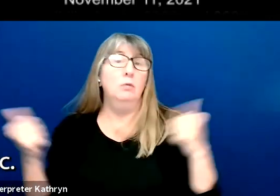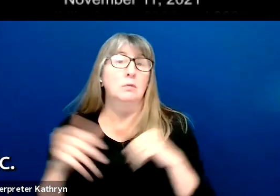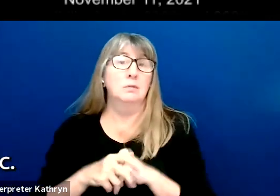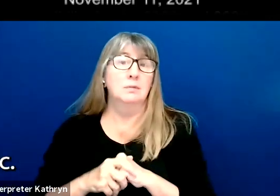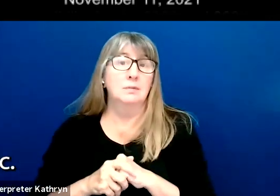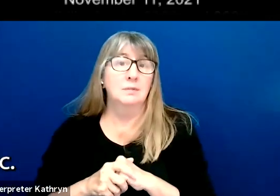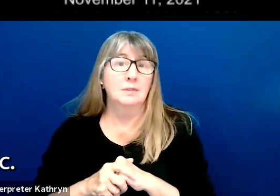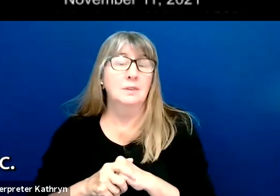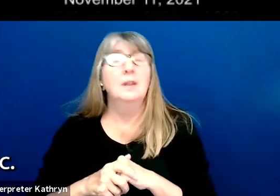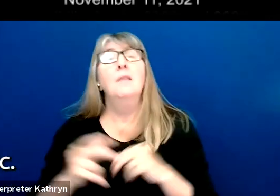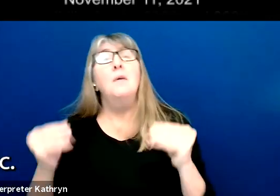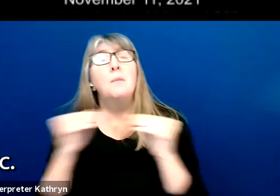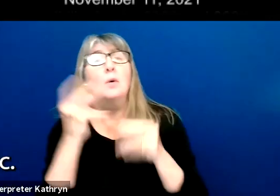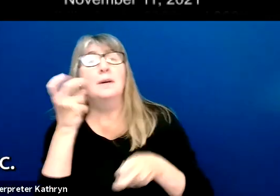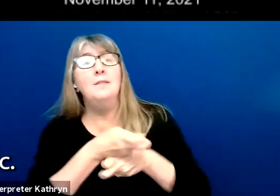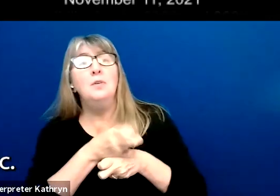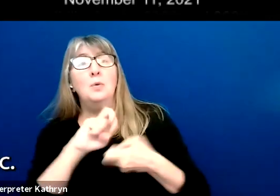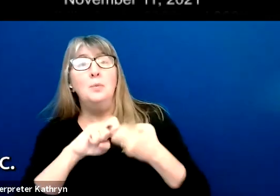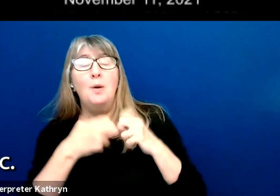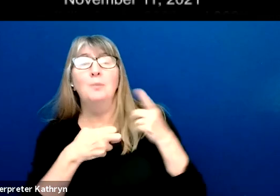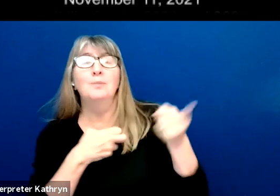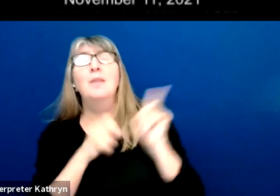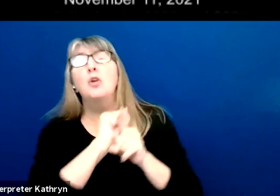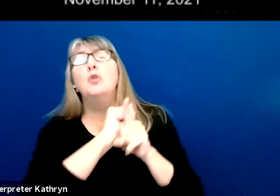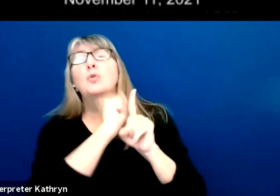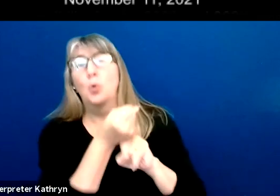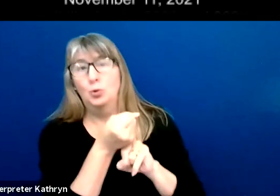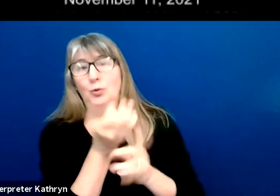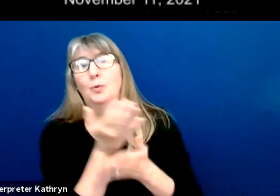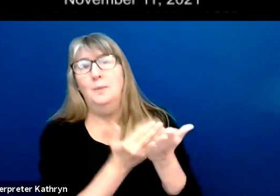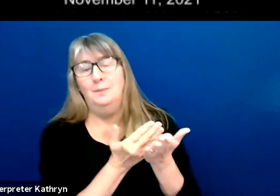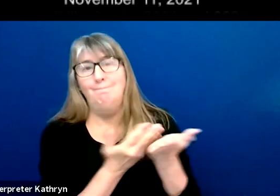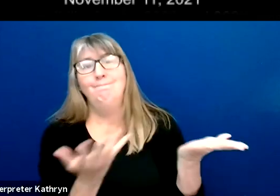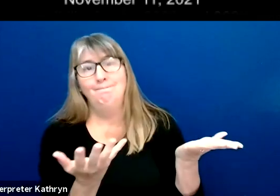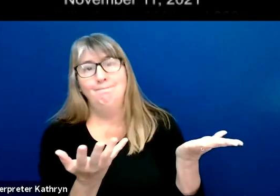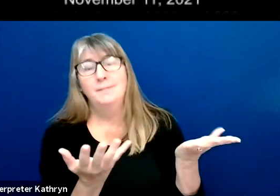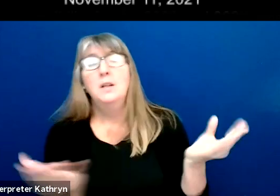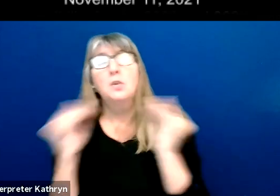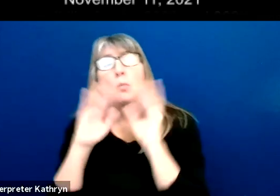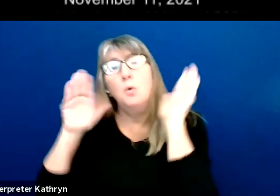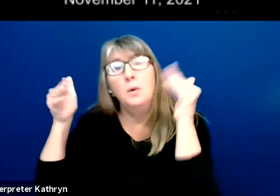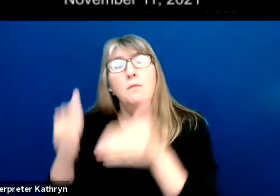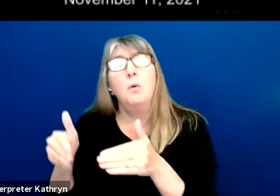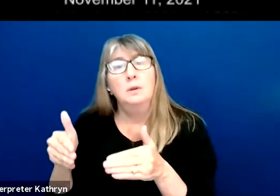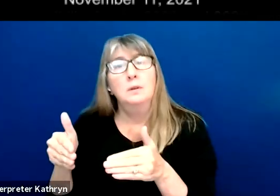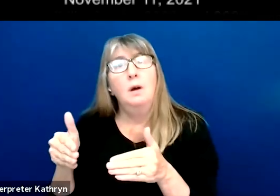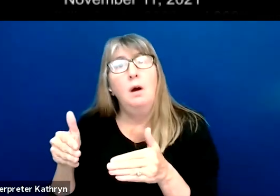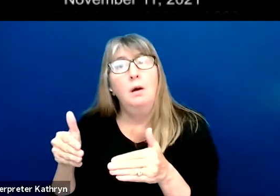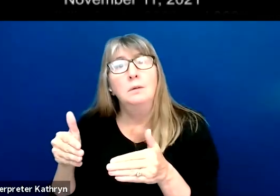problem is the social dynamics. So I think that the more we work on